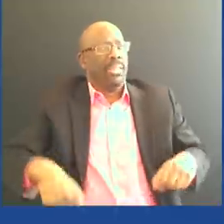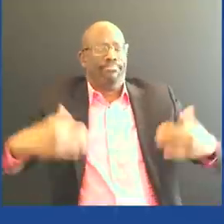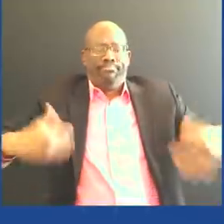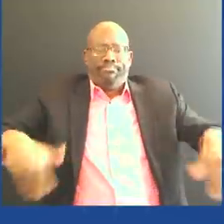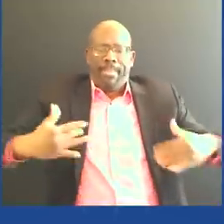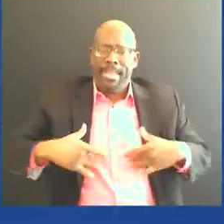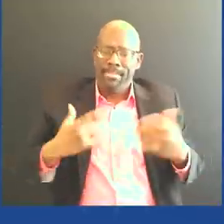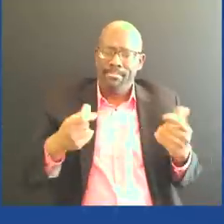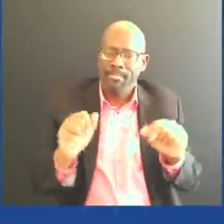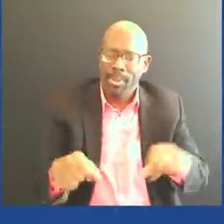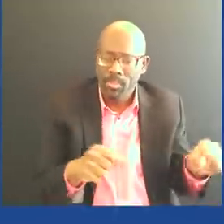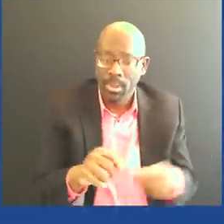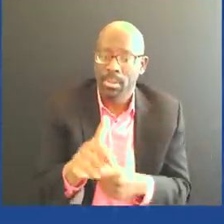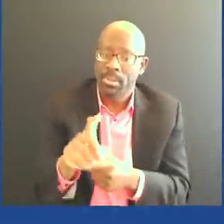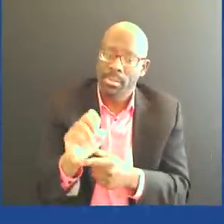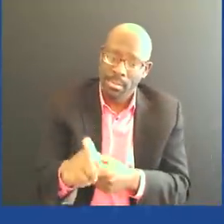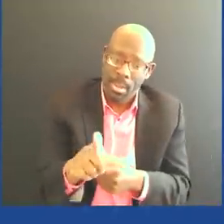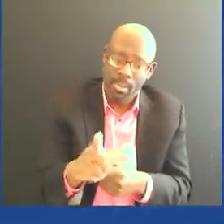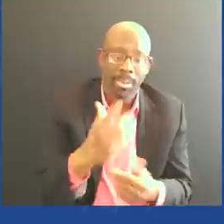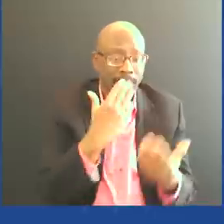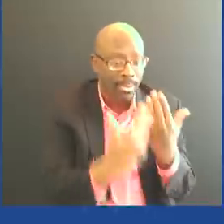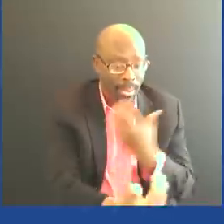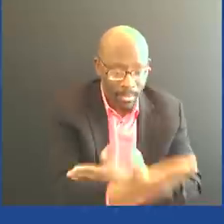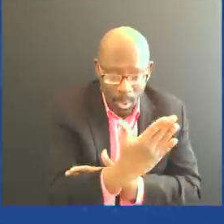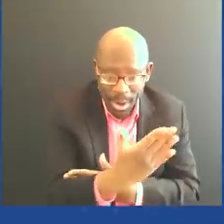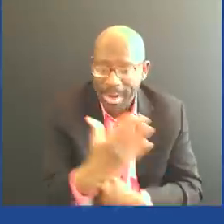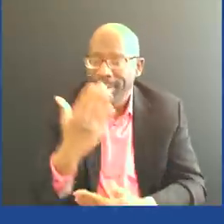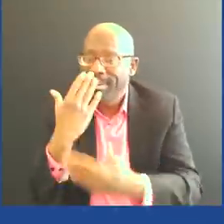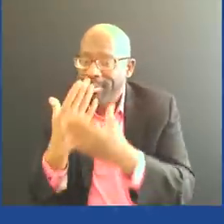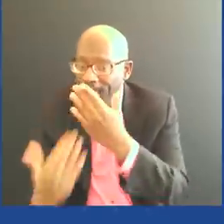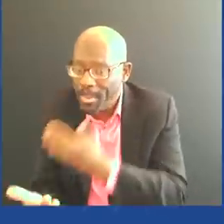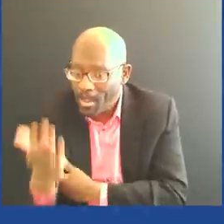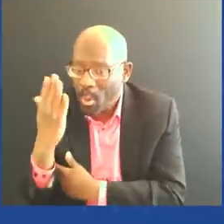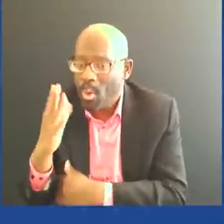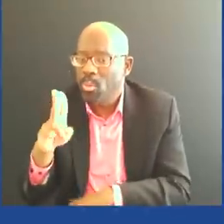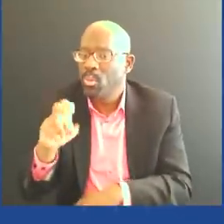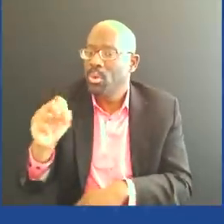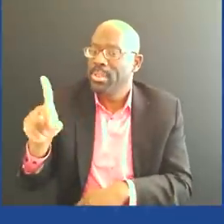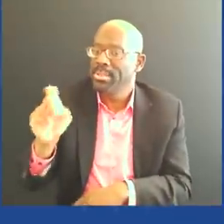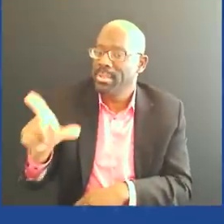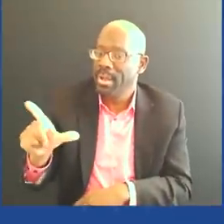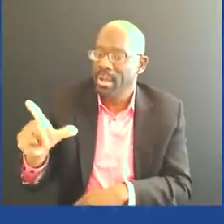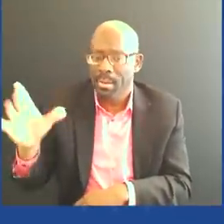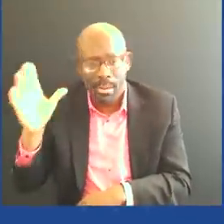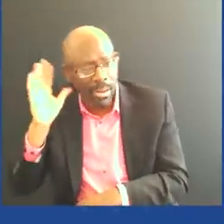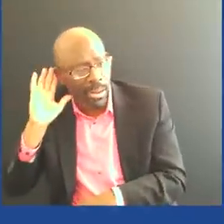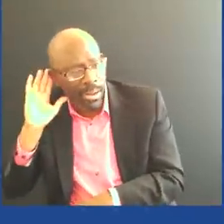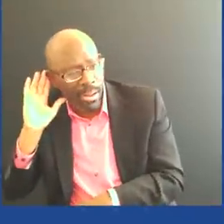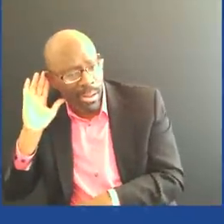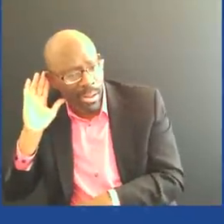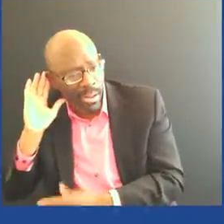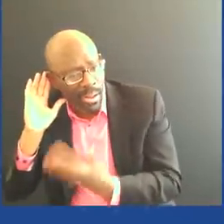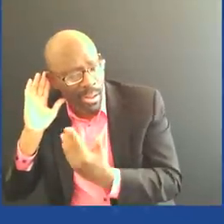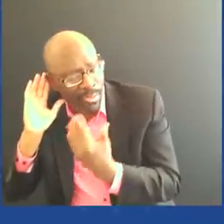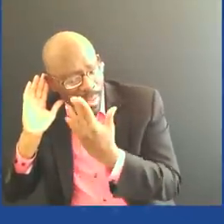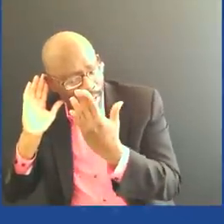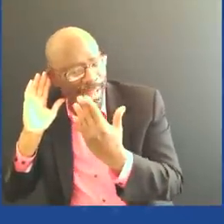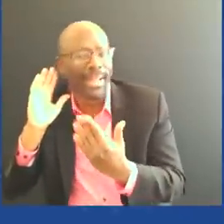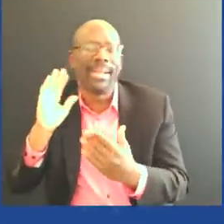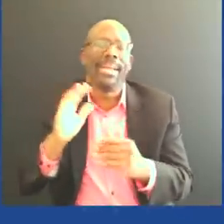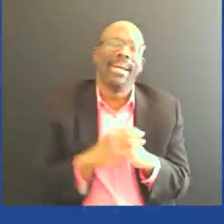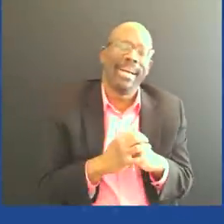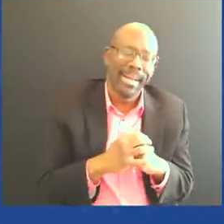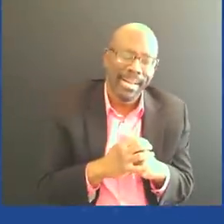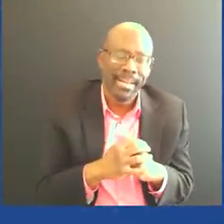Morning. Good morning, USS Delaware. All right, there you go. Ship sponsor Jill Biden and your plus one.